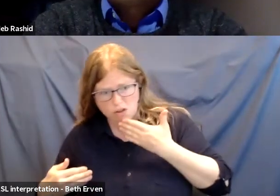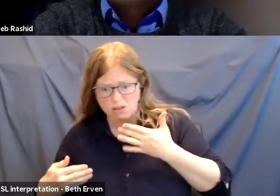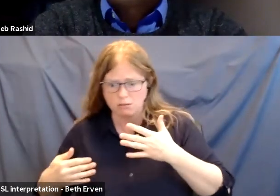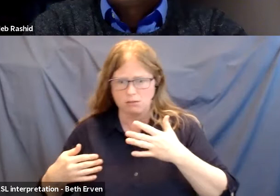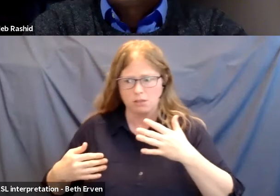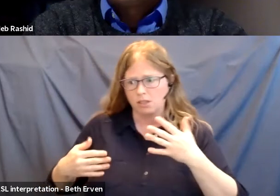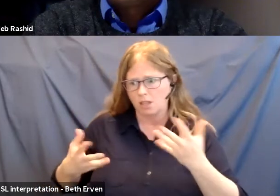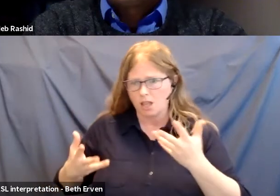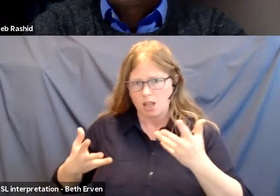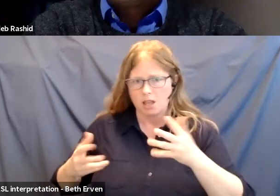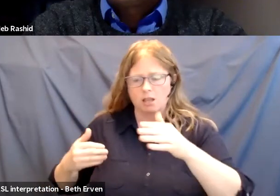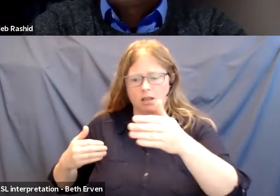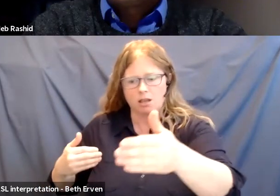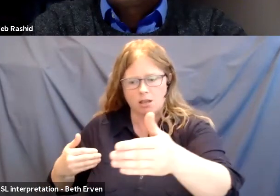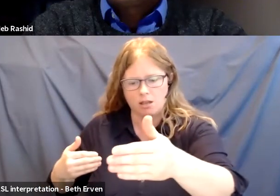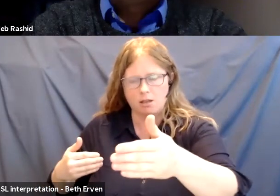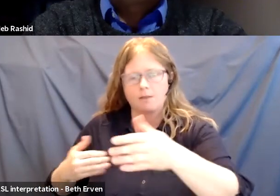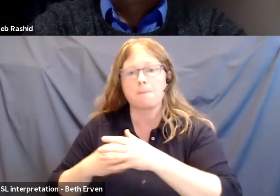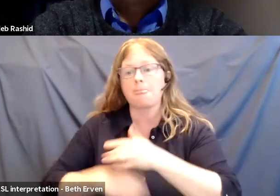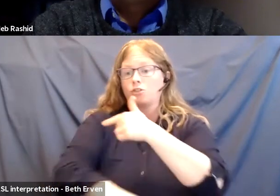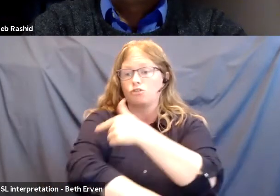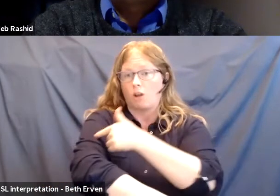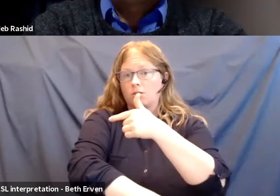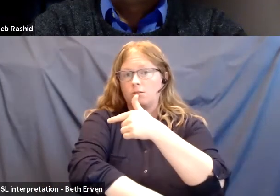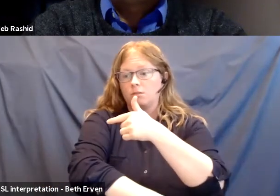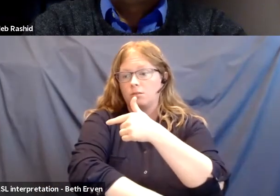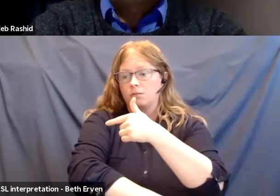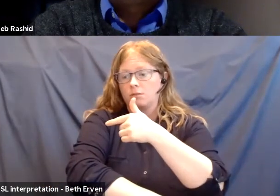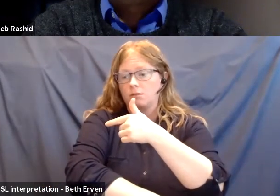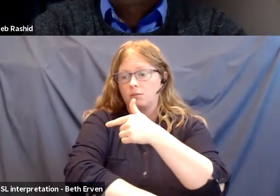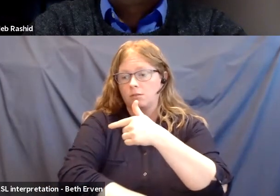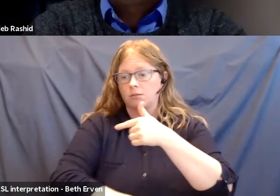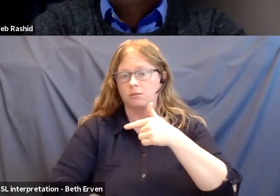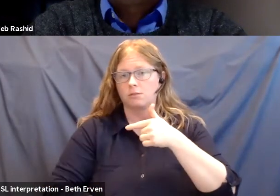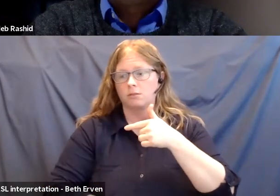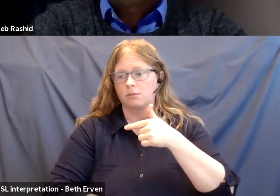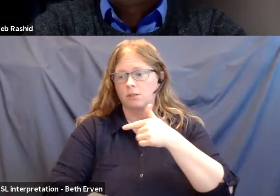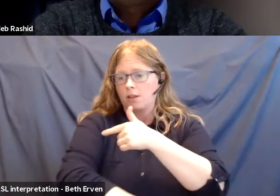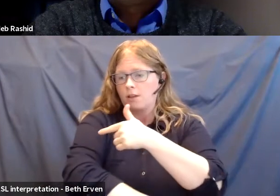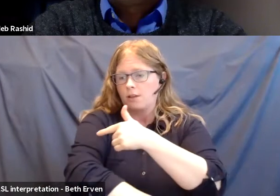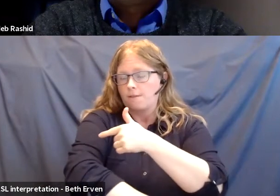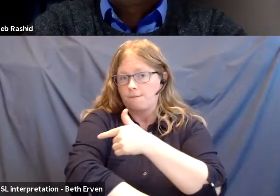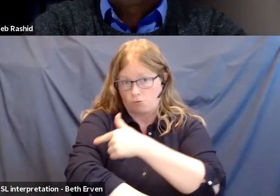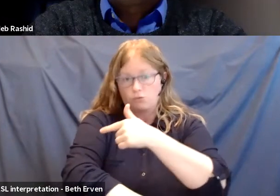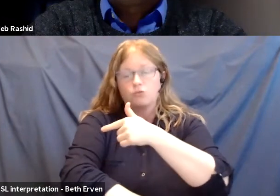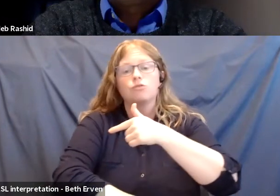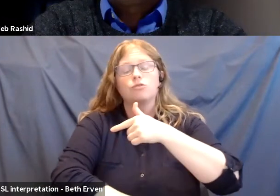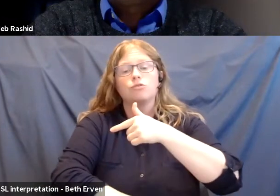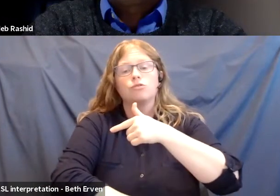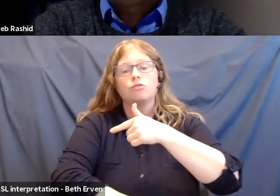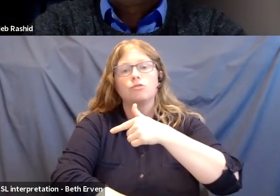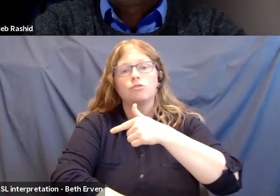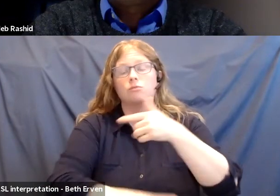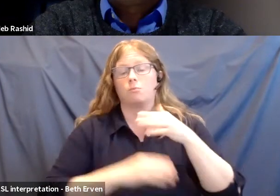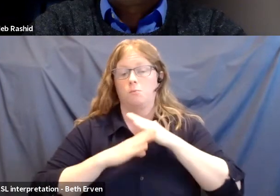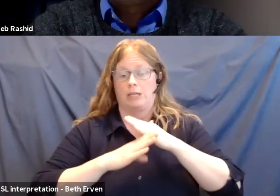about 80-ish% after the first shot and higher in the 90s% after the second shot. Remember, you're only afforded protection